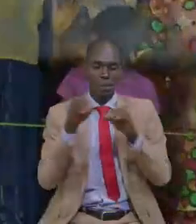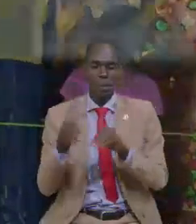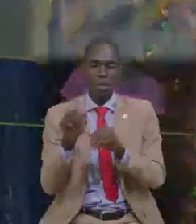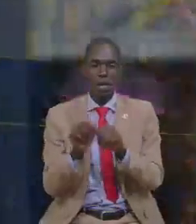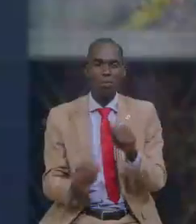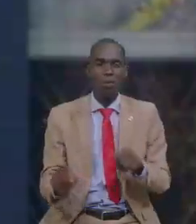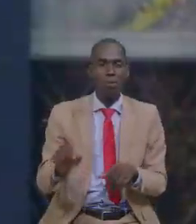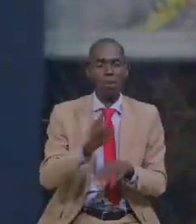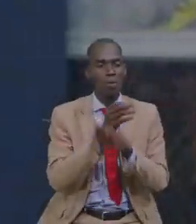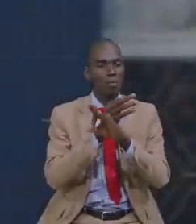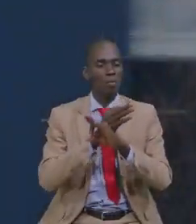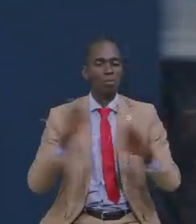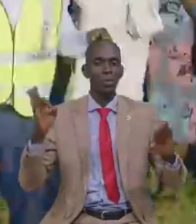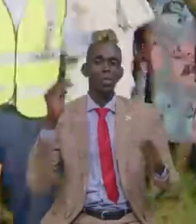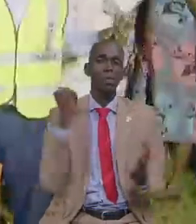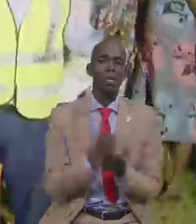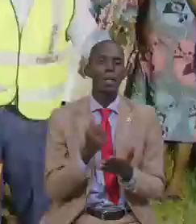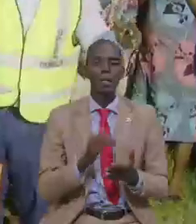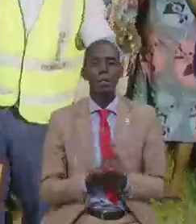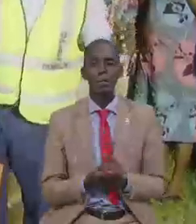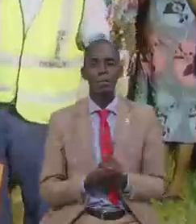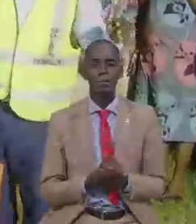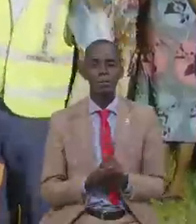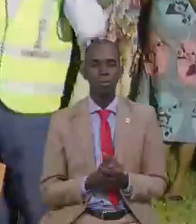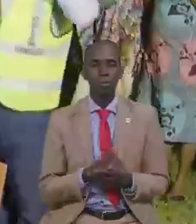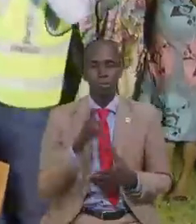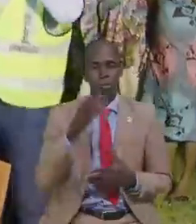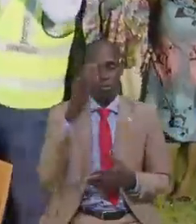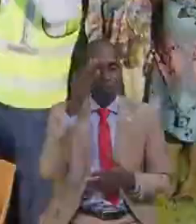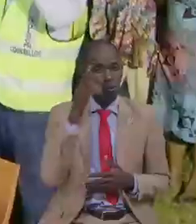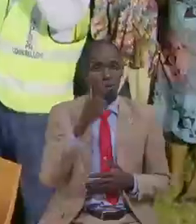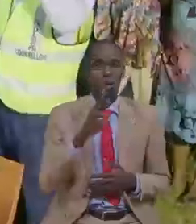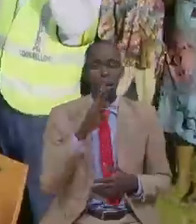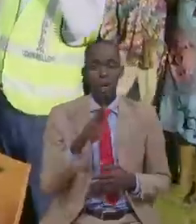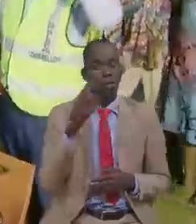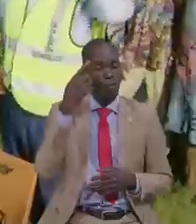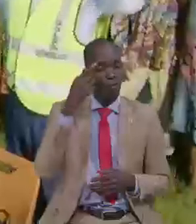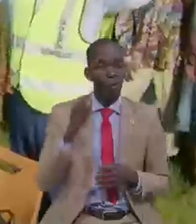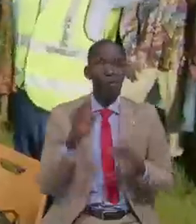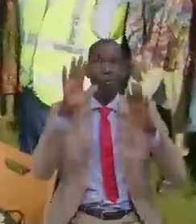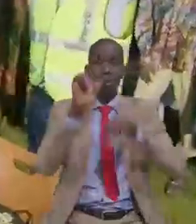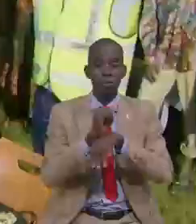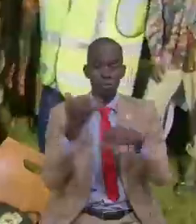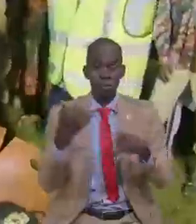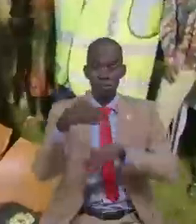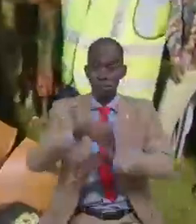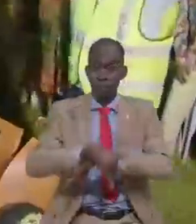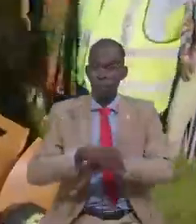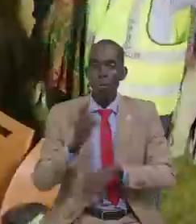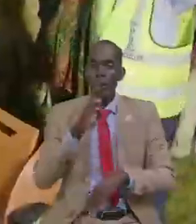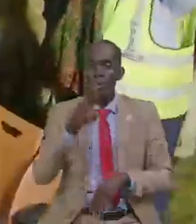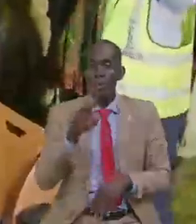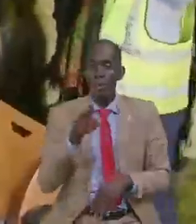everyone free. Amen. You know, you are a candidate for miracle tonight. Where are you? A candidate for